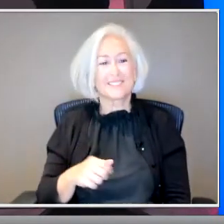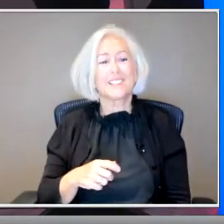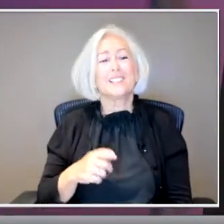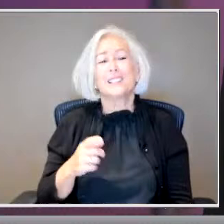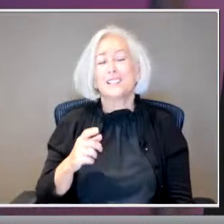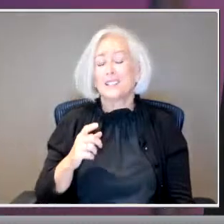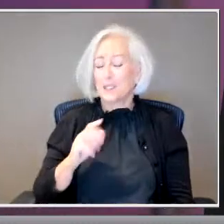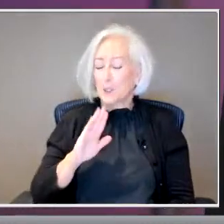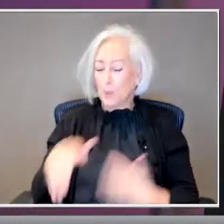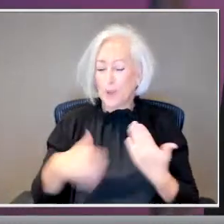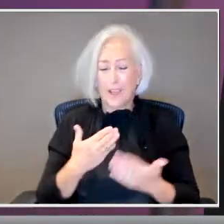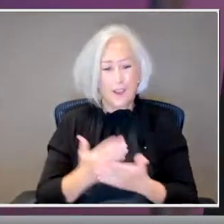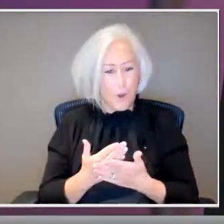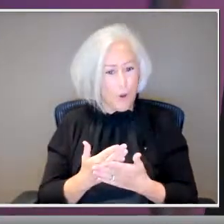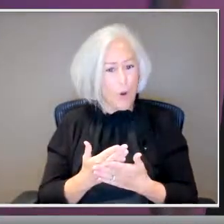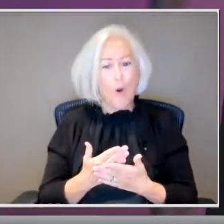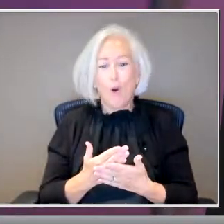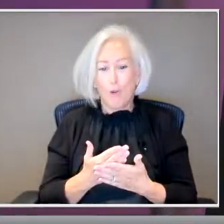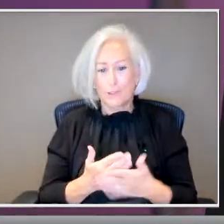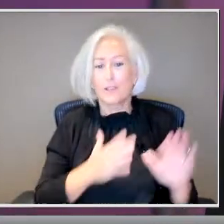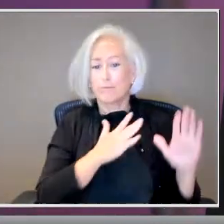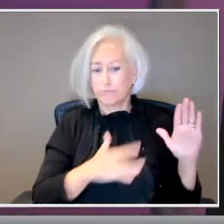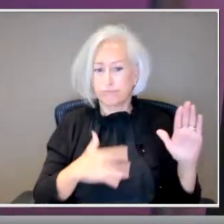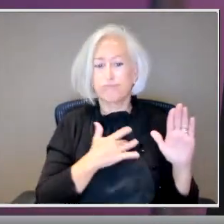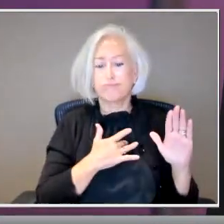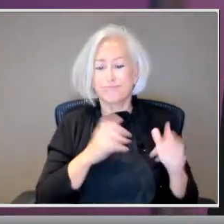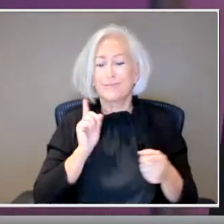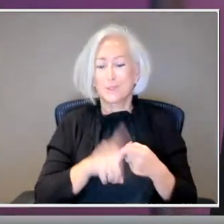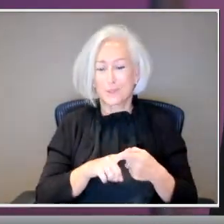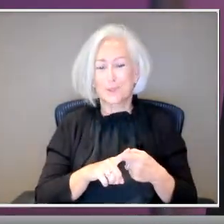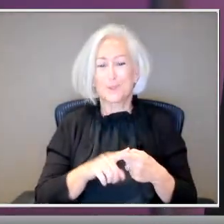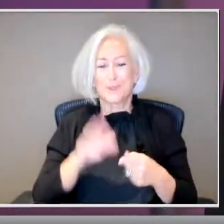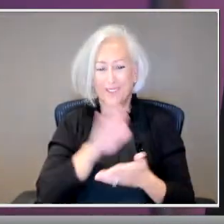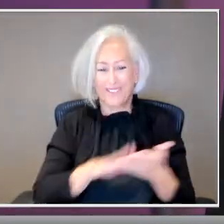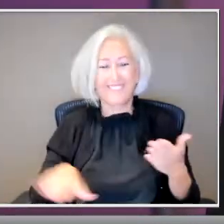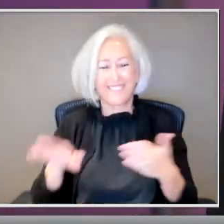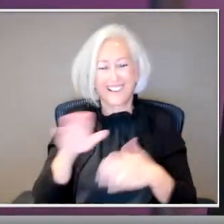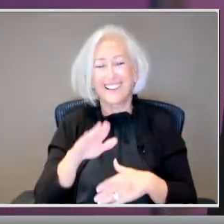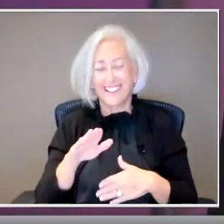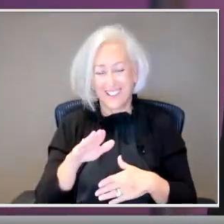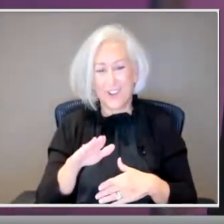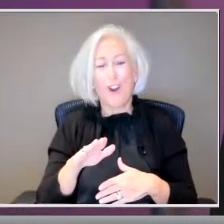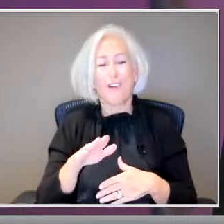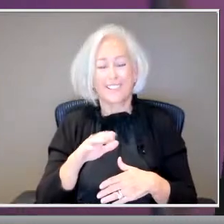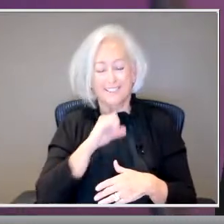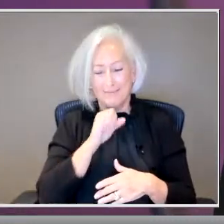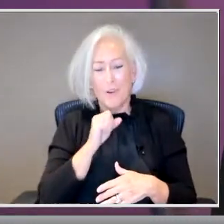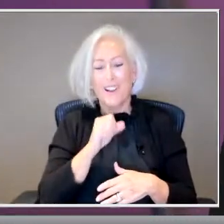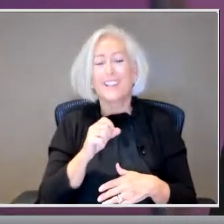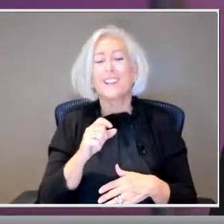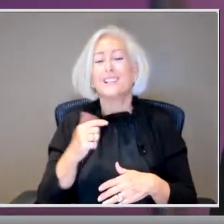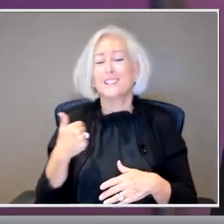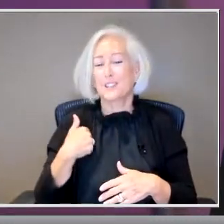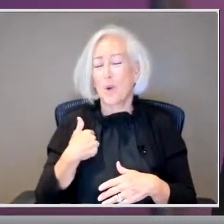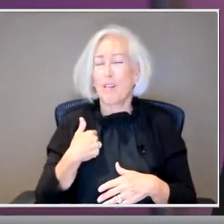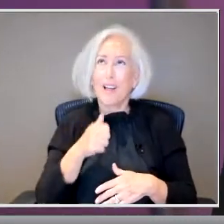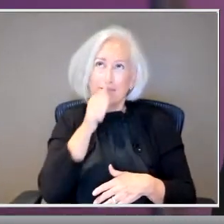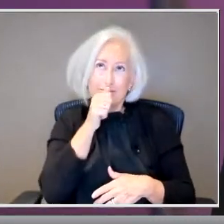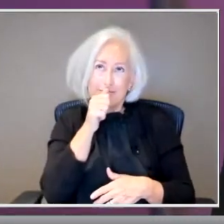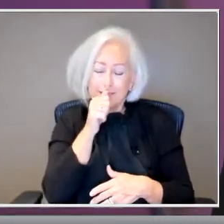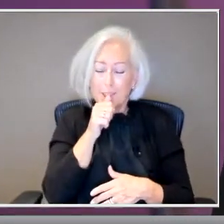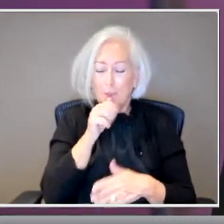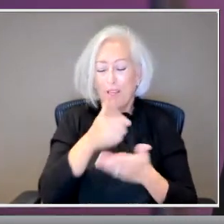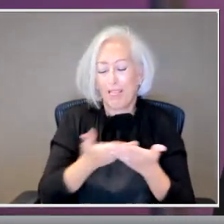all, there's a lot of secret handshakes and things going on. So we have been, those friendships you make